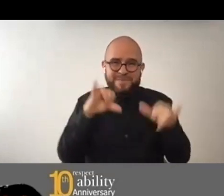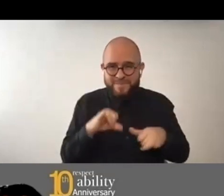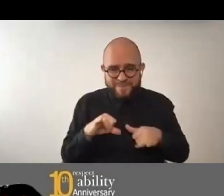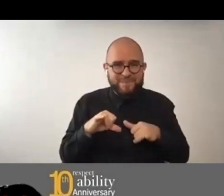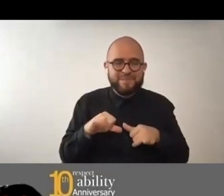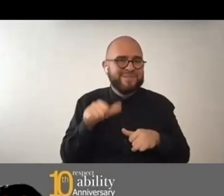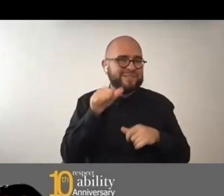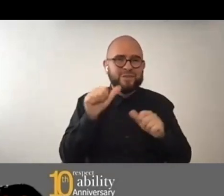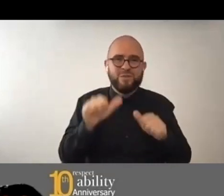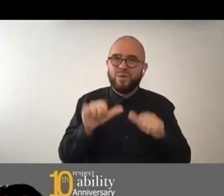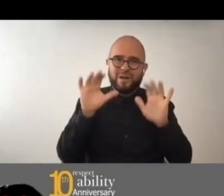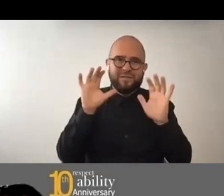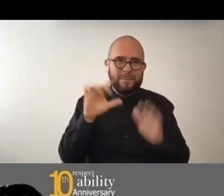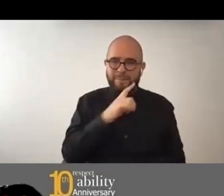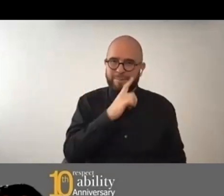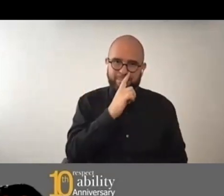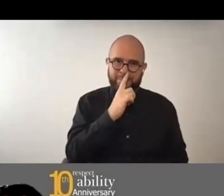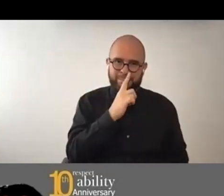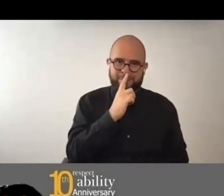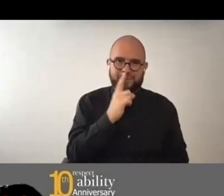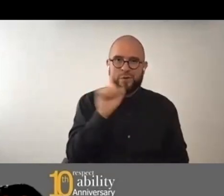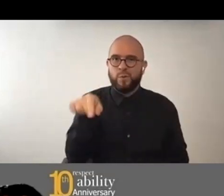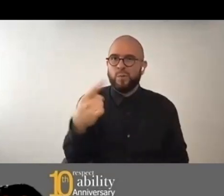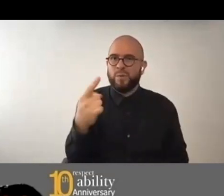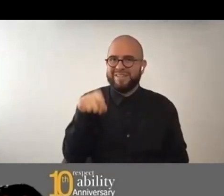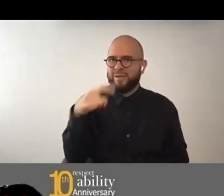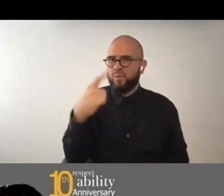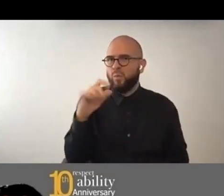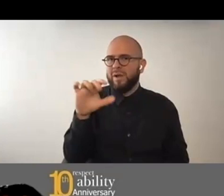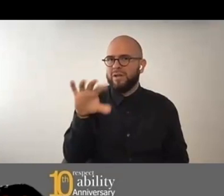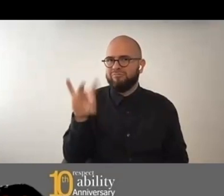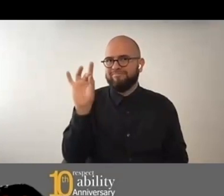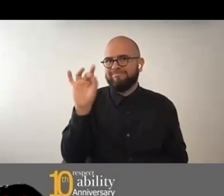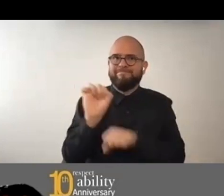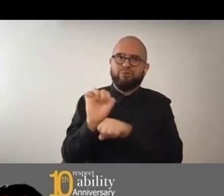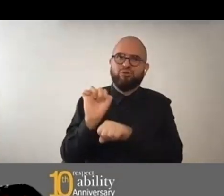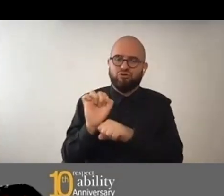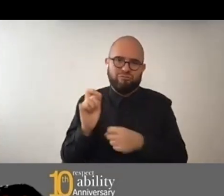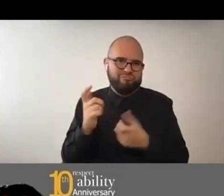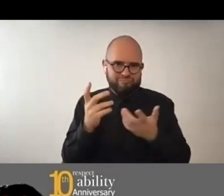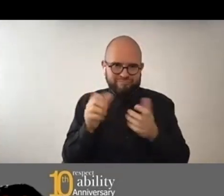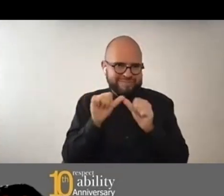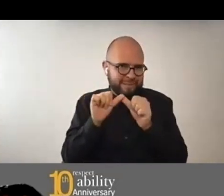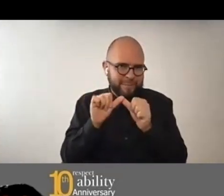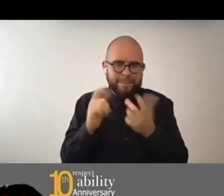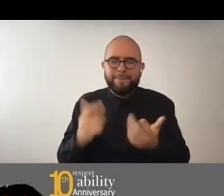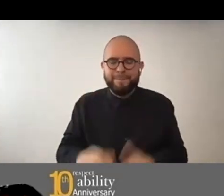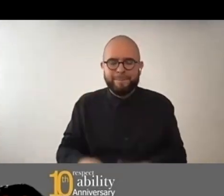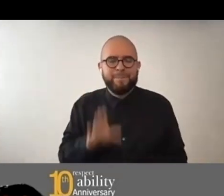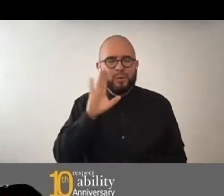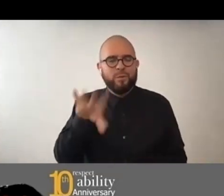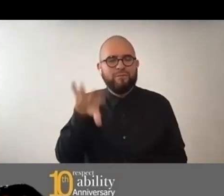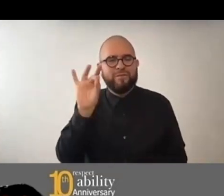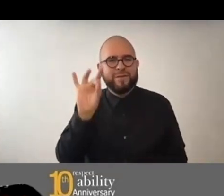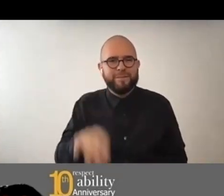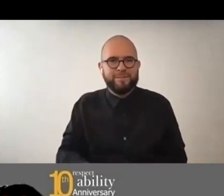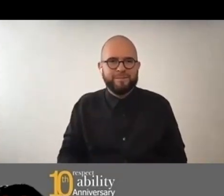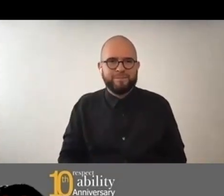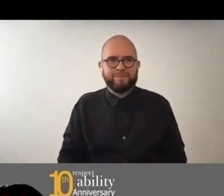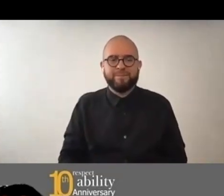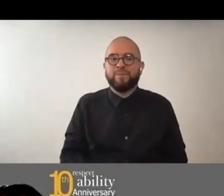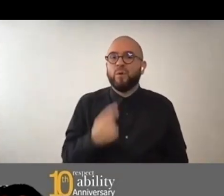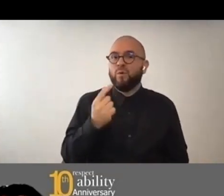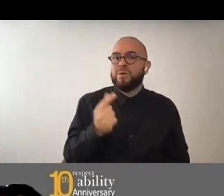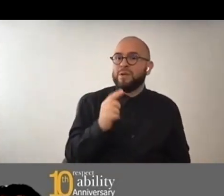Don't give up. You only have to find one job. Then just keep looking and you'll find it. Solid advice. Thank you so